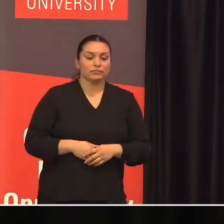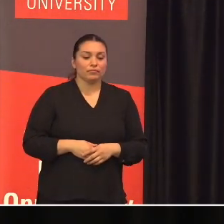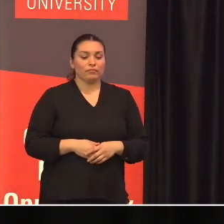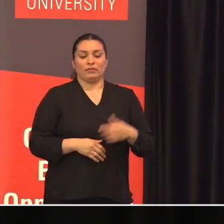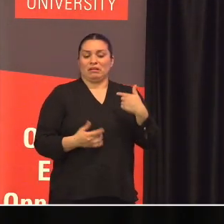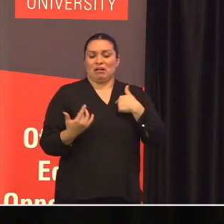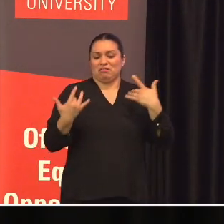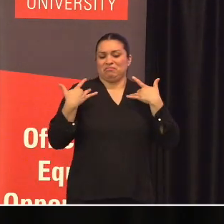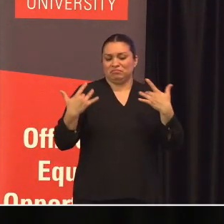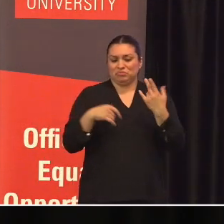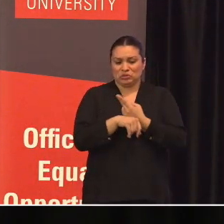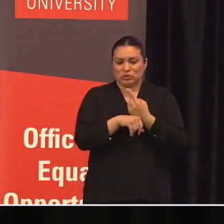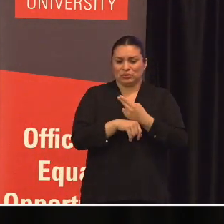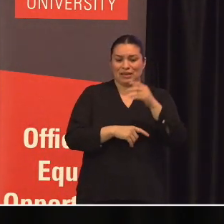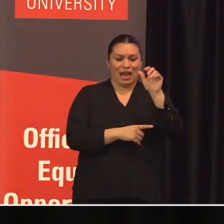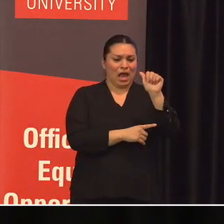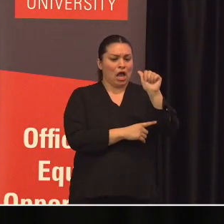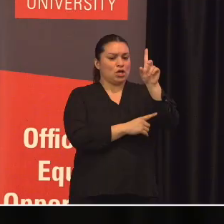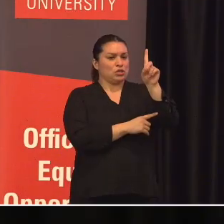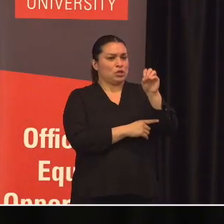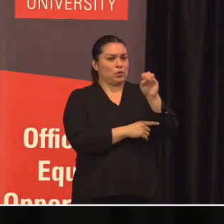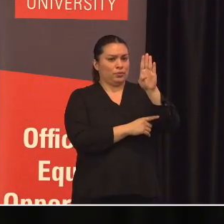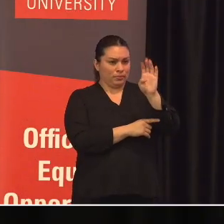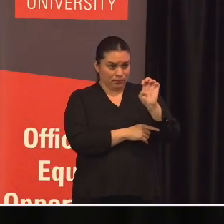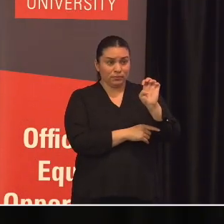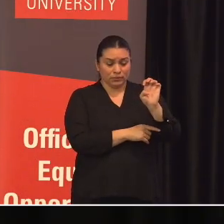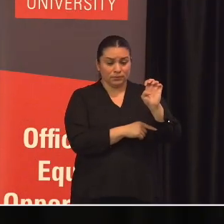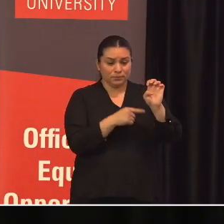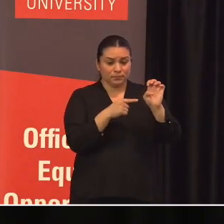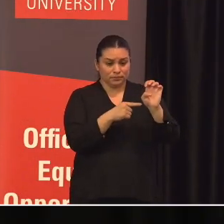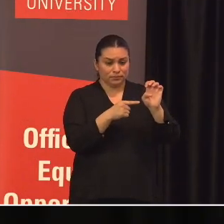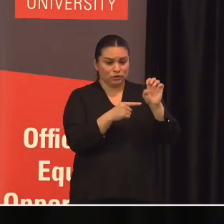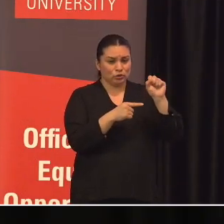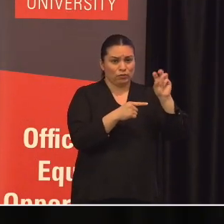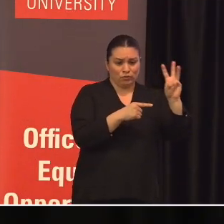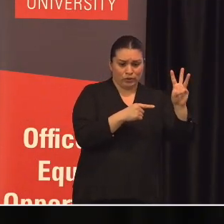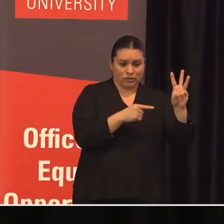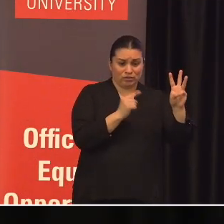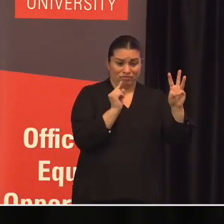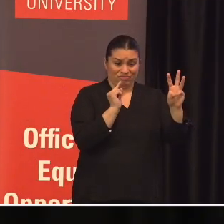was curious what you know about their accessibility features. Okay.